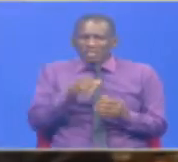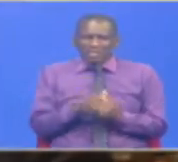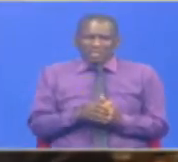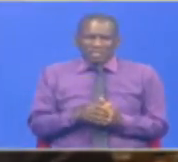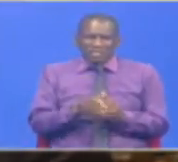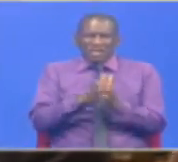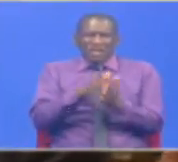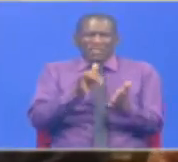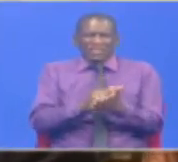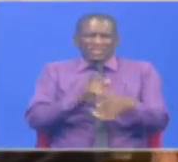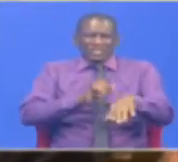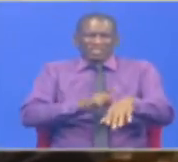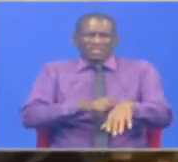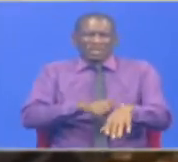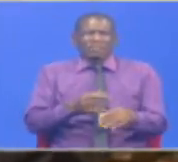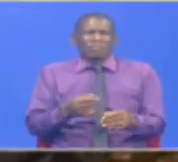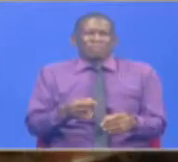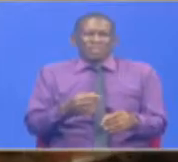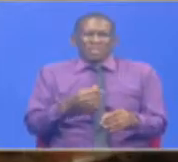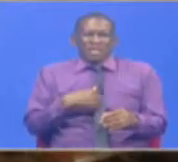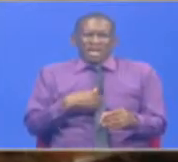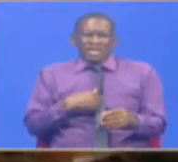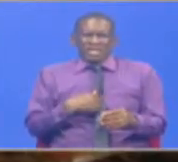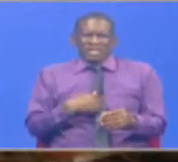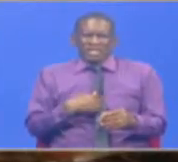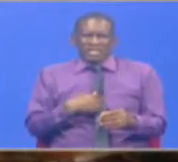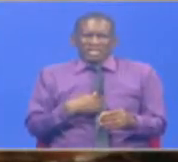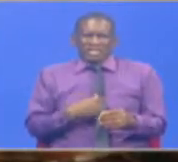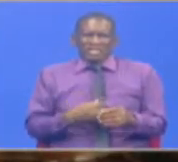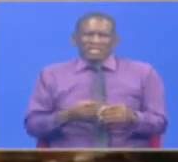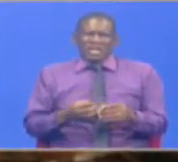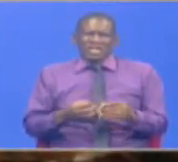that's when I came into vermiculture.